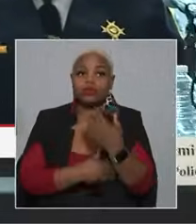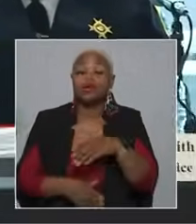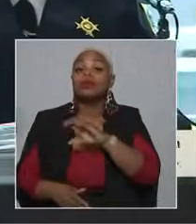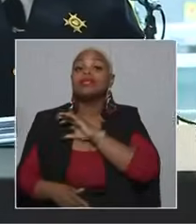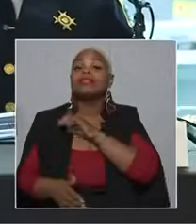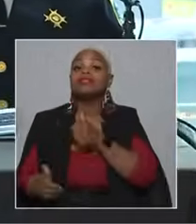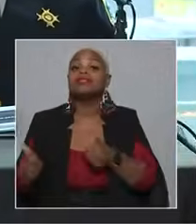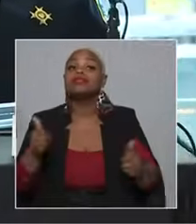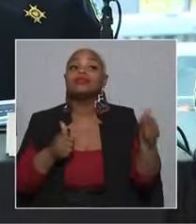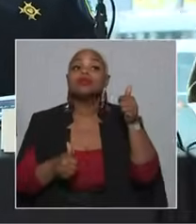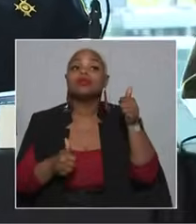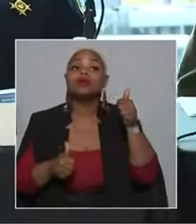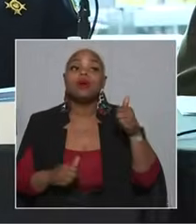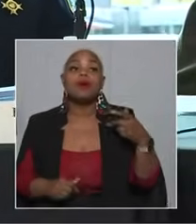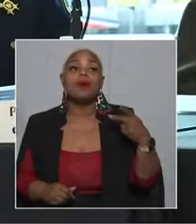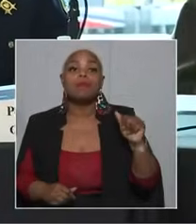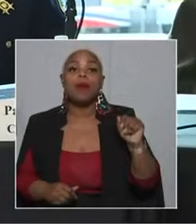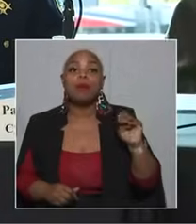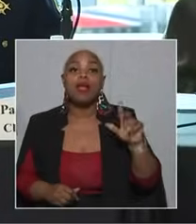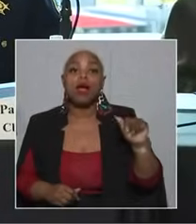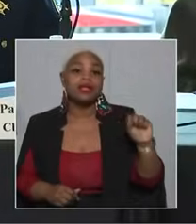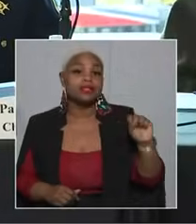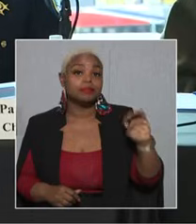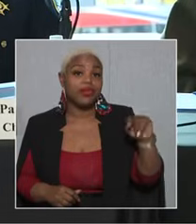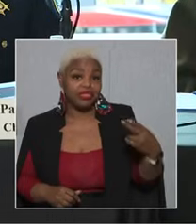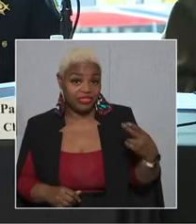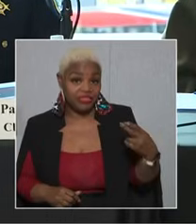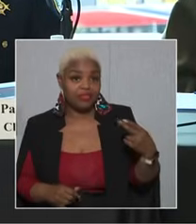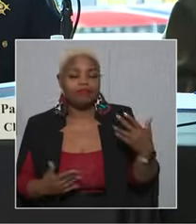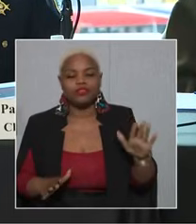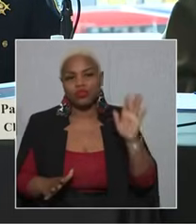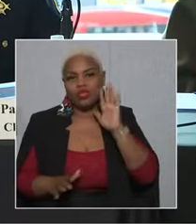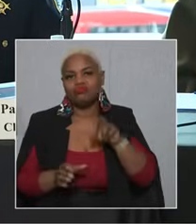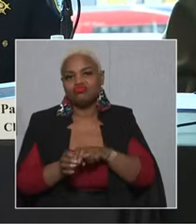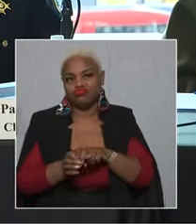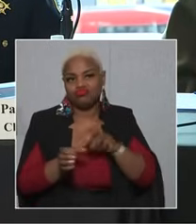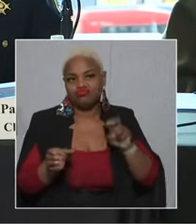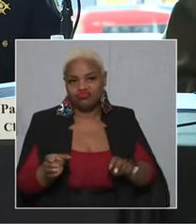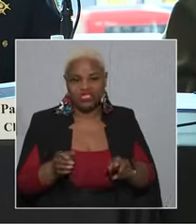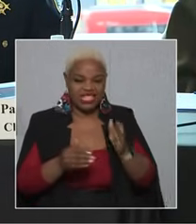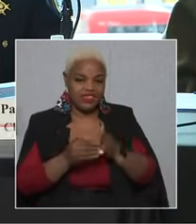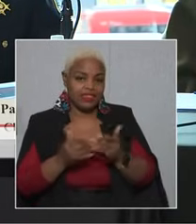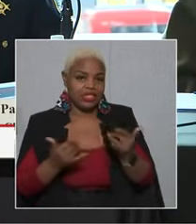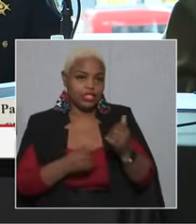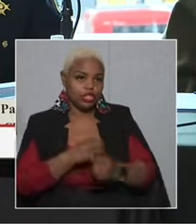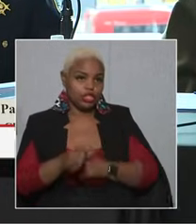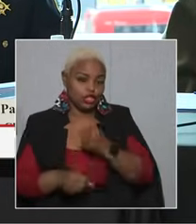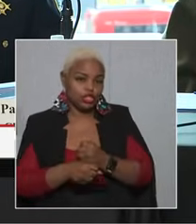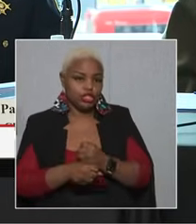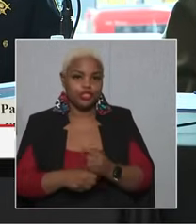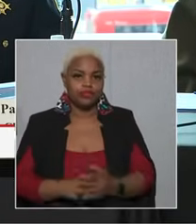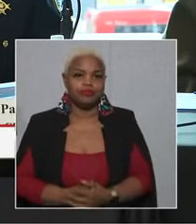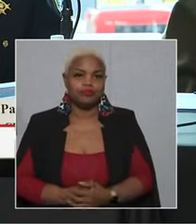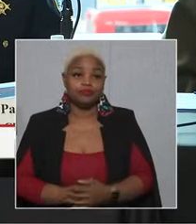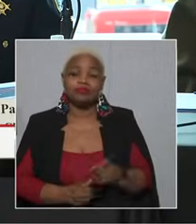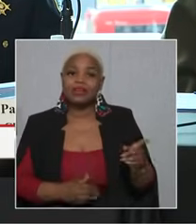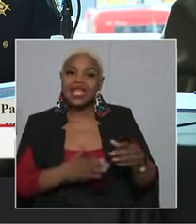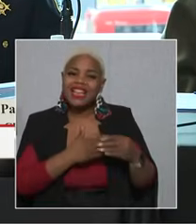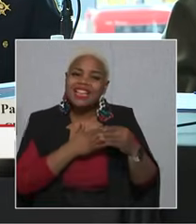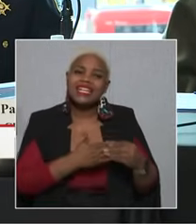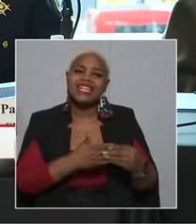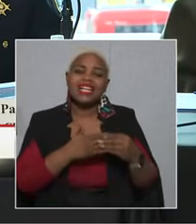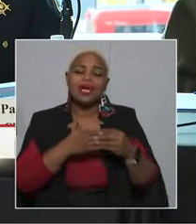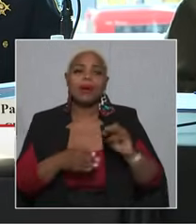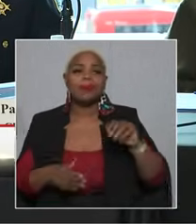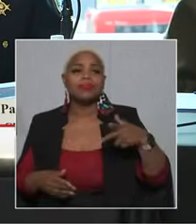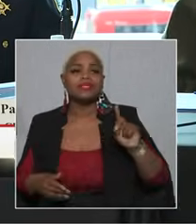be stepping down as the Chief of Police at the end of this year. Chief Smith has led MPD during